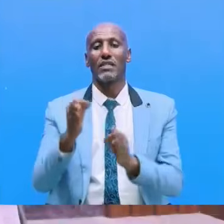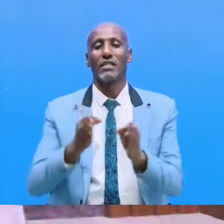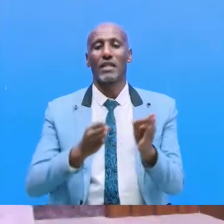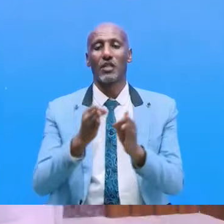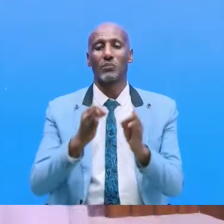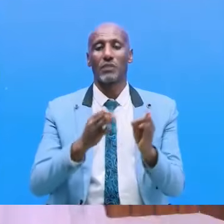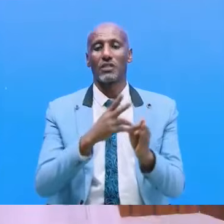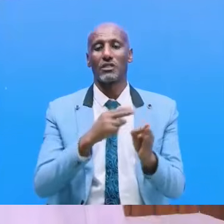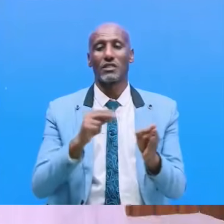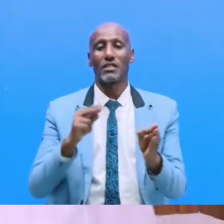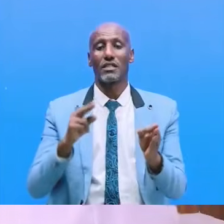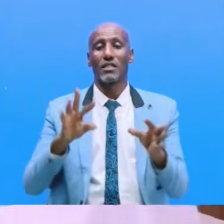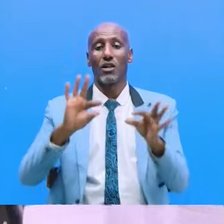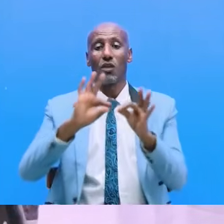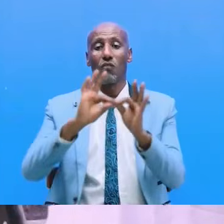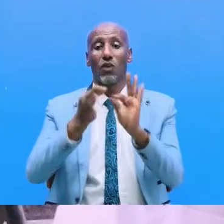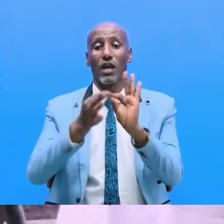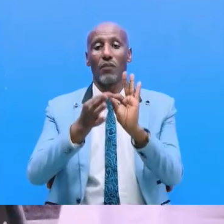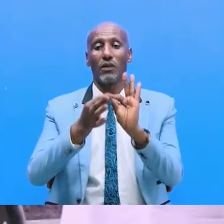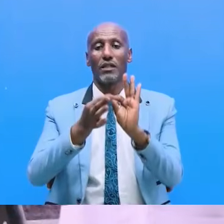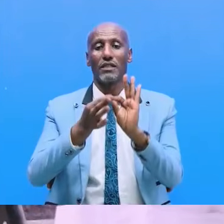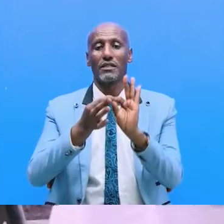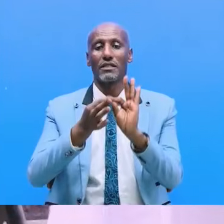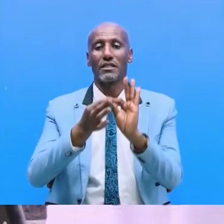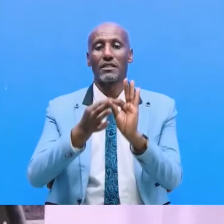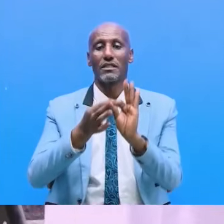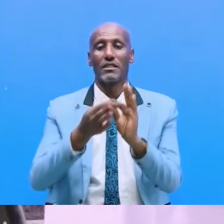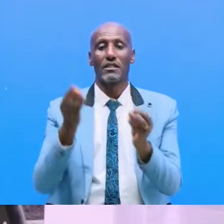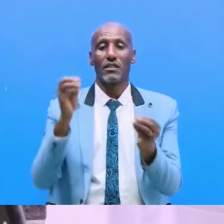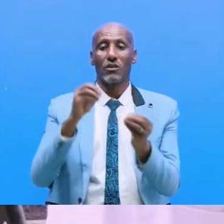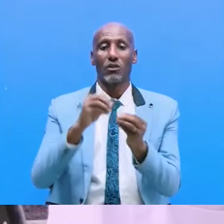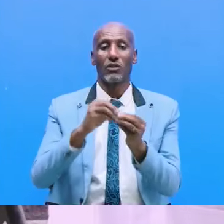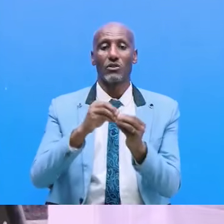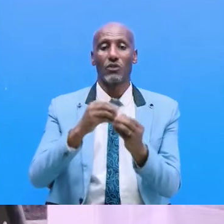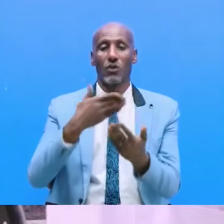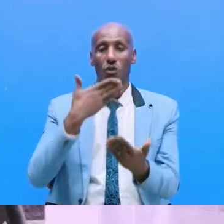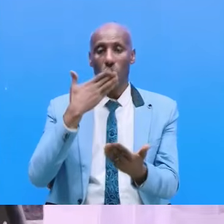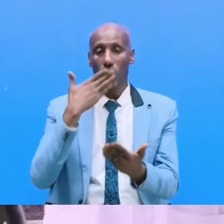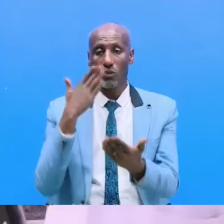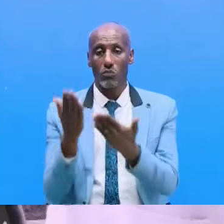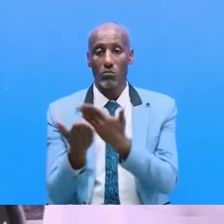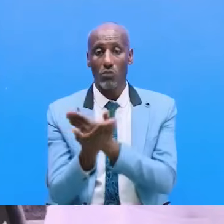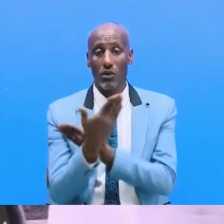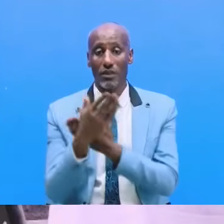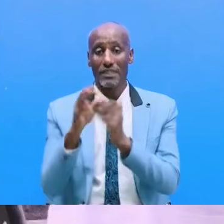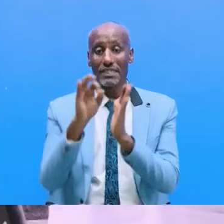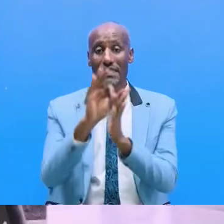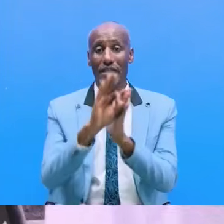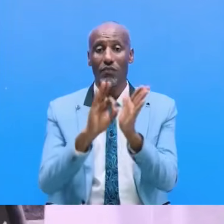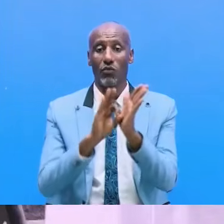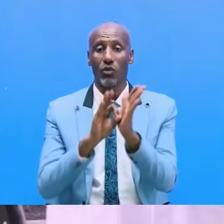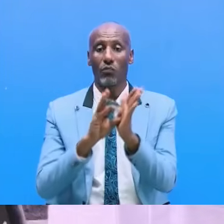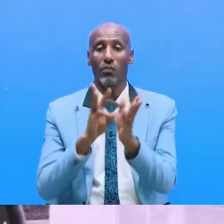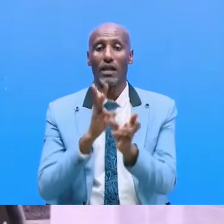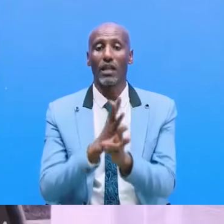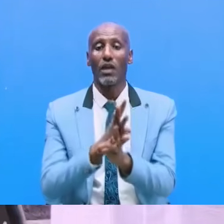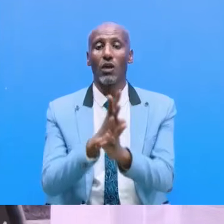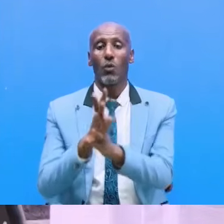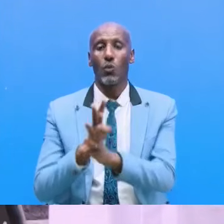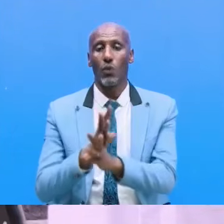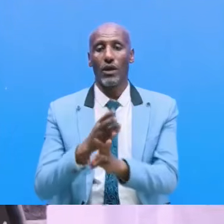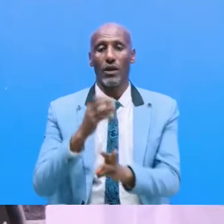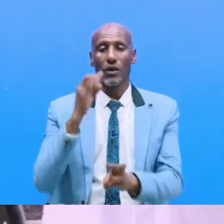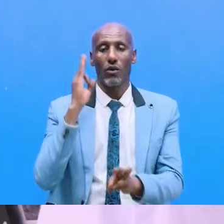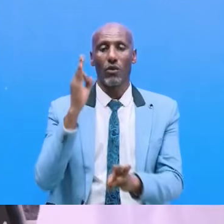using good afternoon, good evening, and also good morning. It's a very formal way. And also you can use other ways